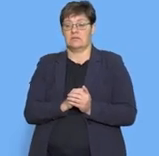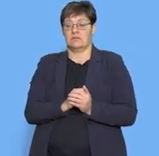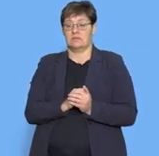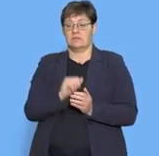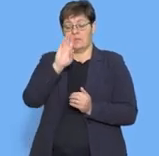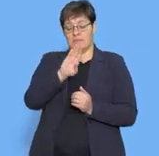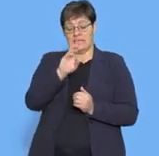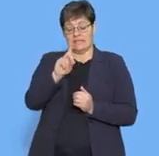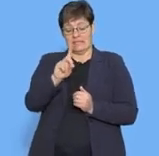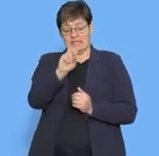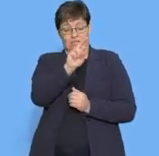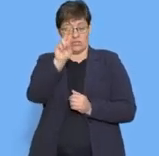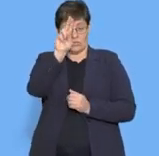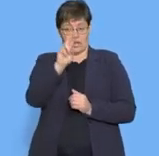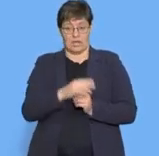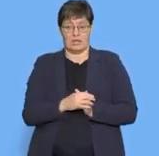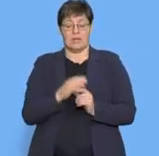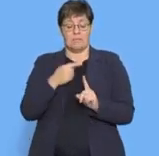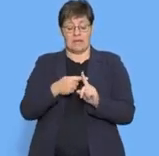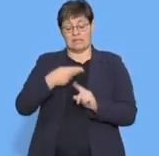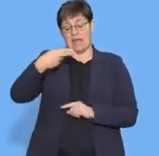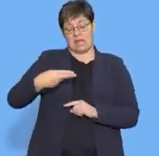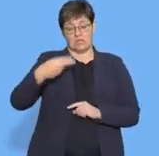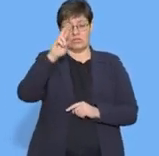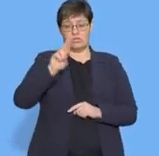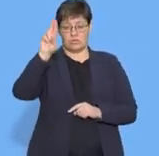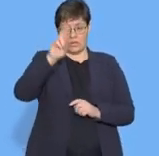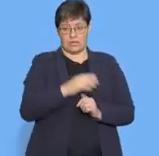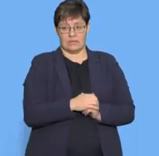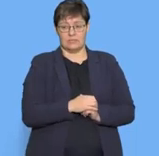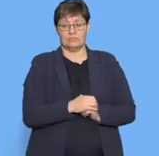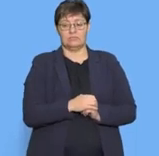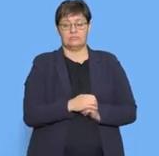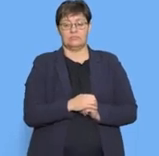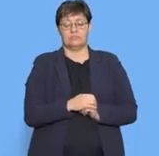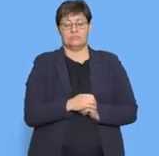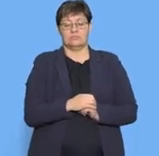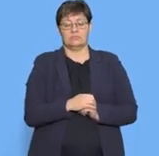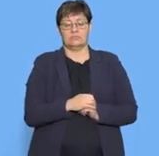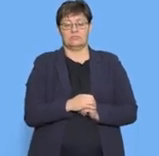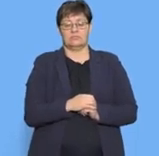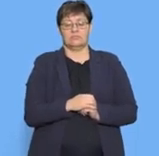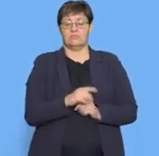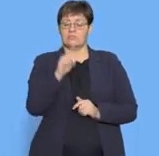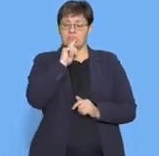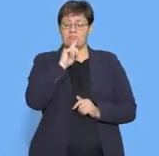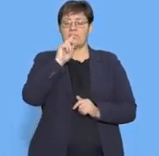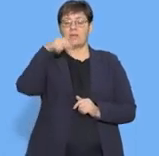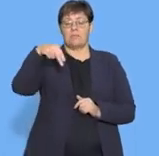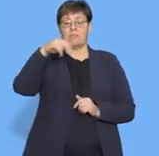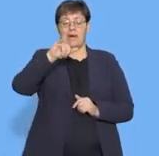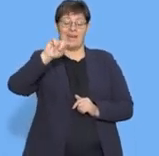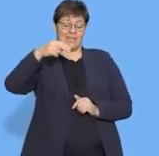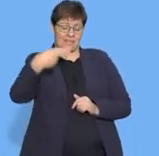this side squared, so BD squared, plus H squared. And that's just using theorem of